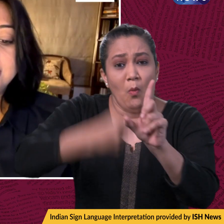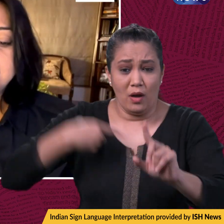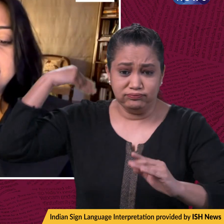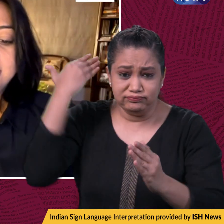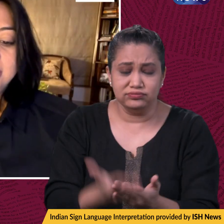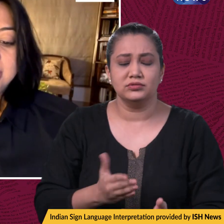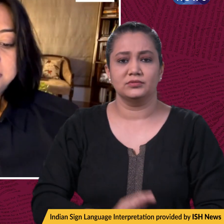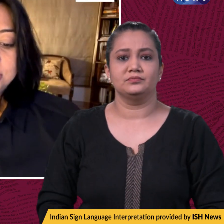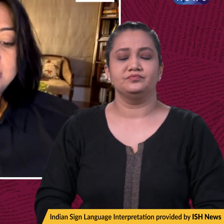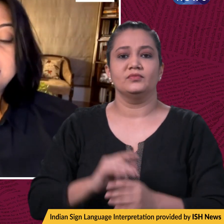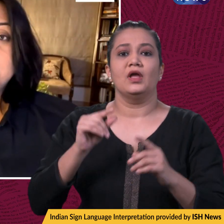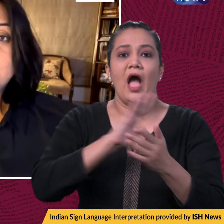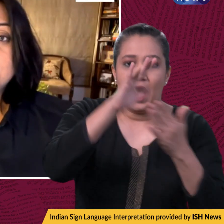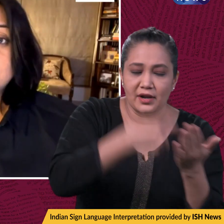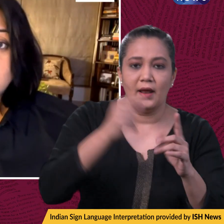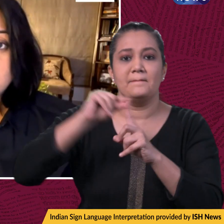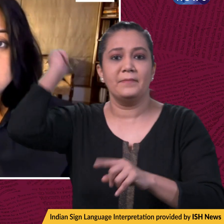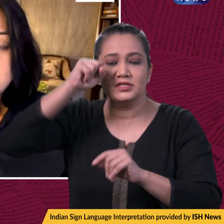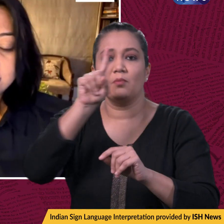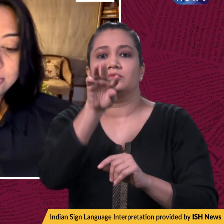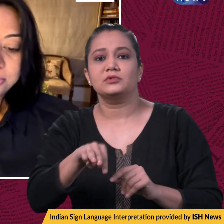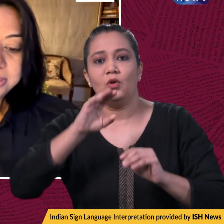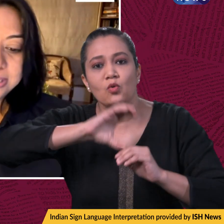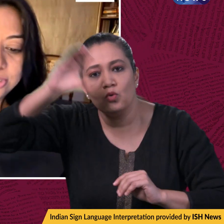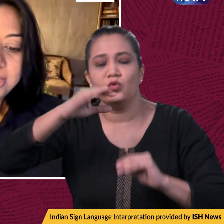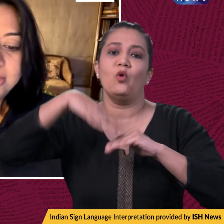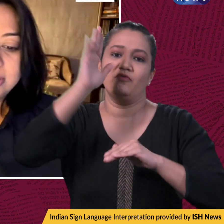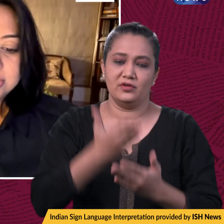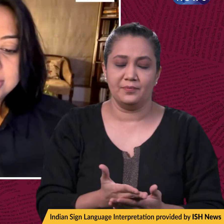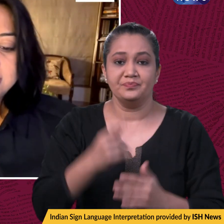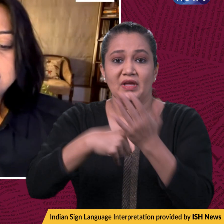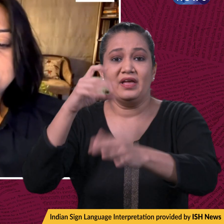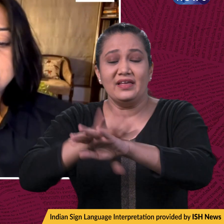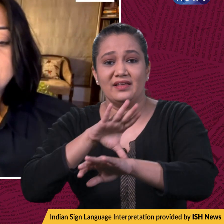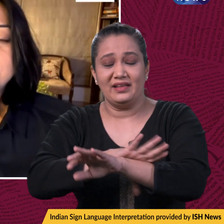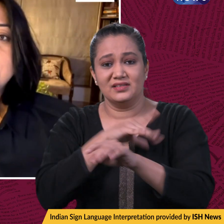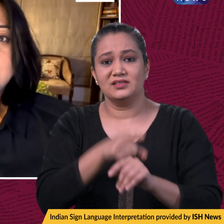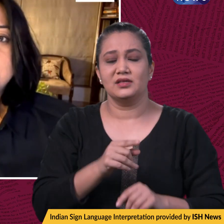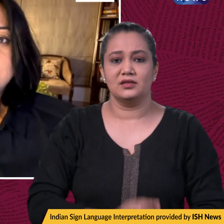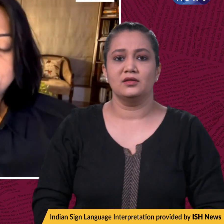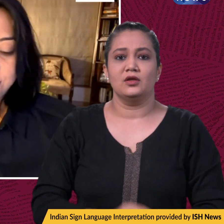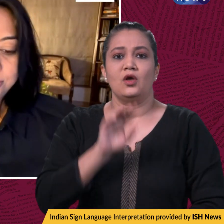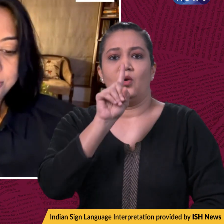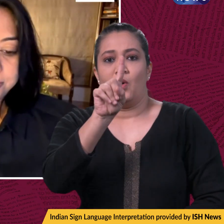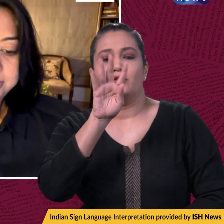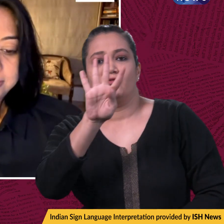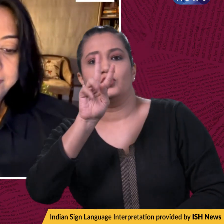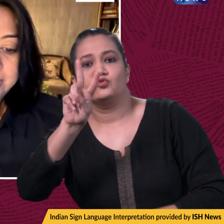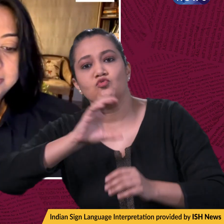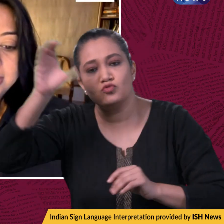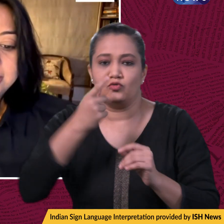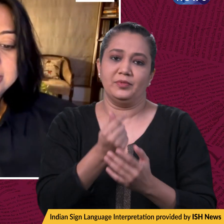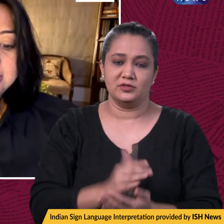year. Haryana and Punjab suffered losses of more than 1,000 crore rupees each. Rajasthan registered a loss of 142 crore